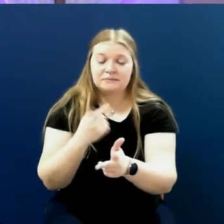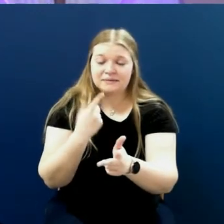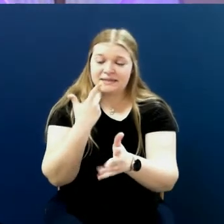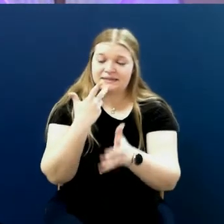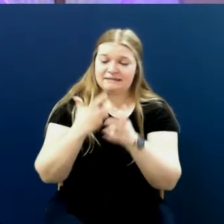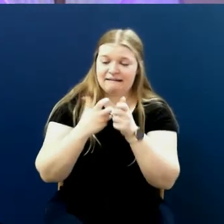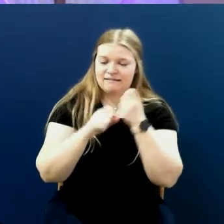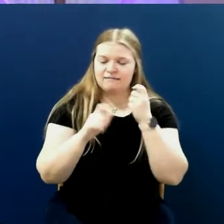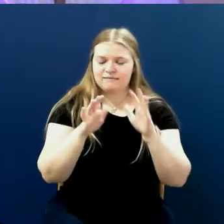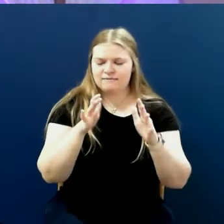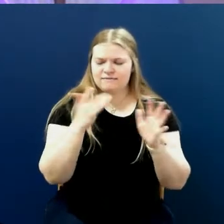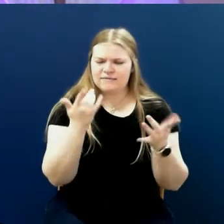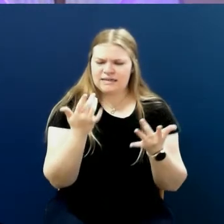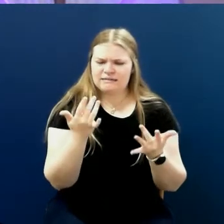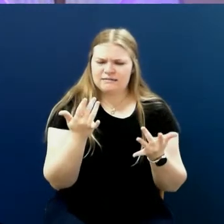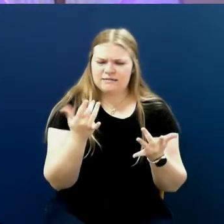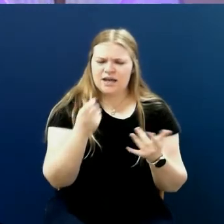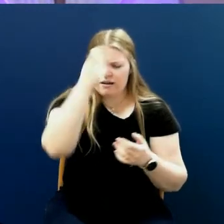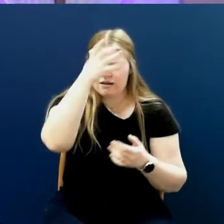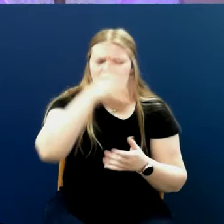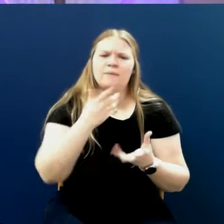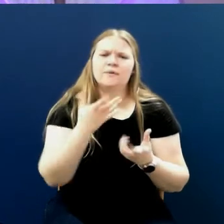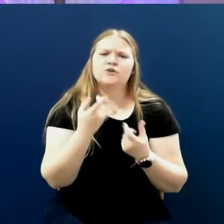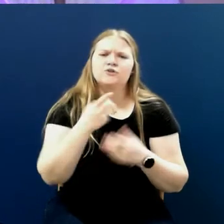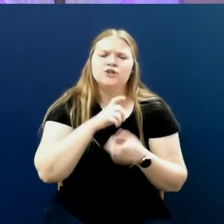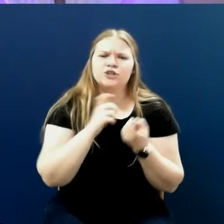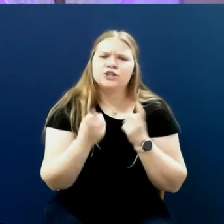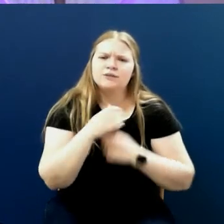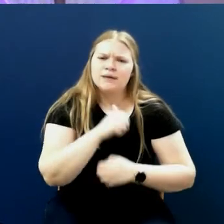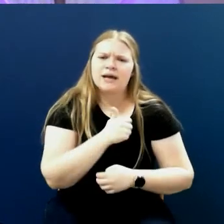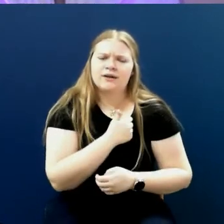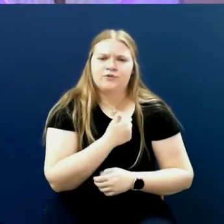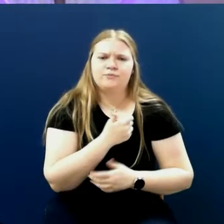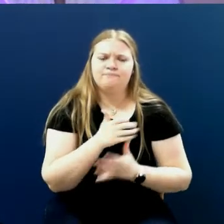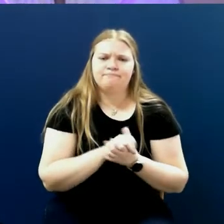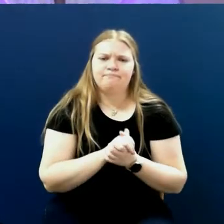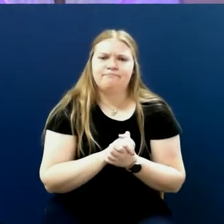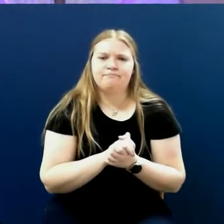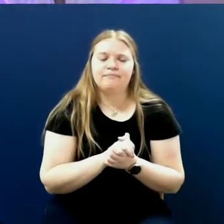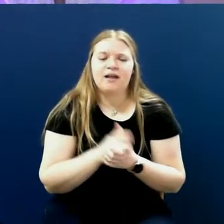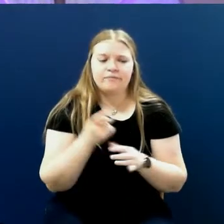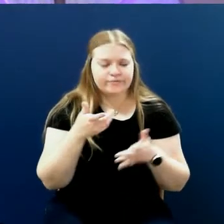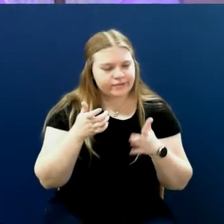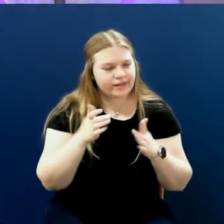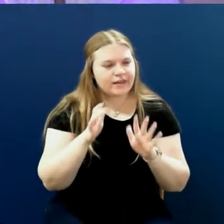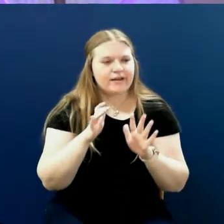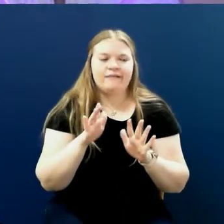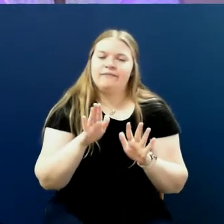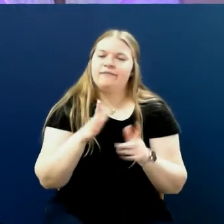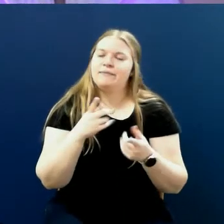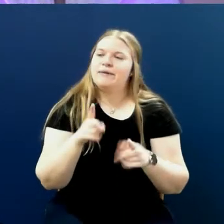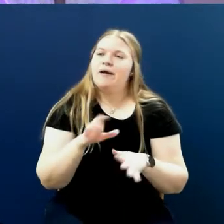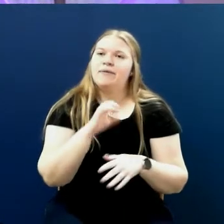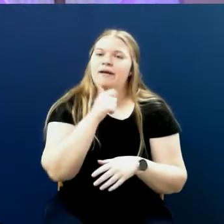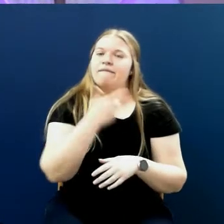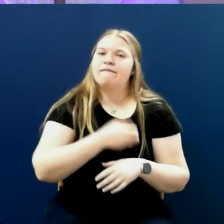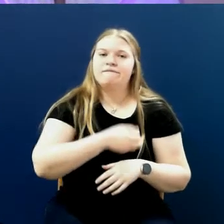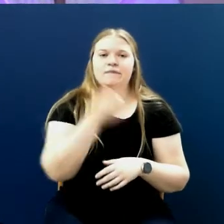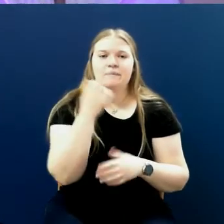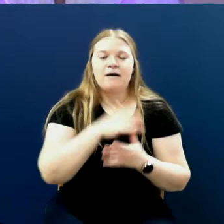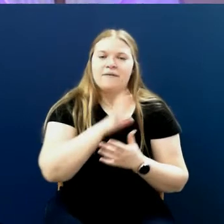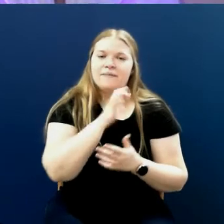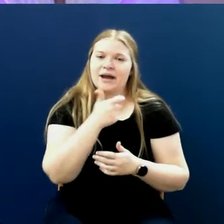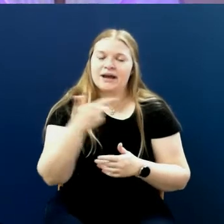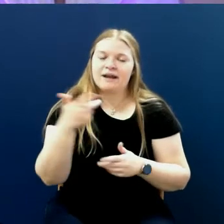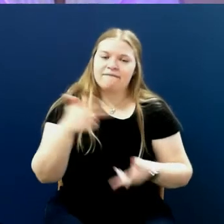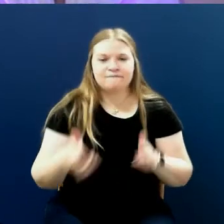And you say, no, wait a minute. God, I wanted you to change my attitude. And so I'm just going to let it go. I'm not going to flip them off. I'm not going to cut them